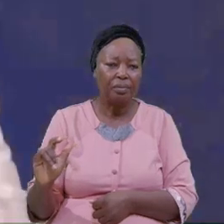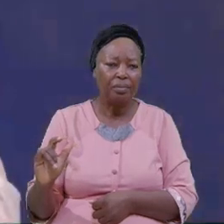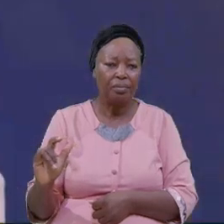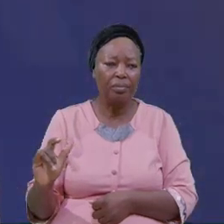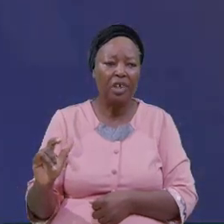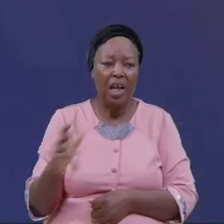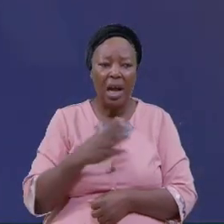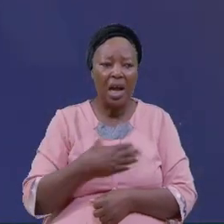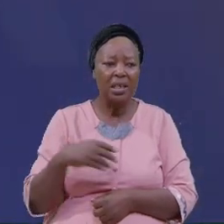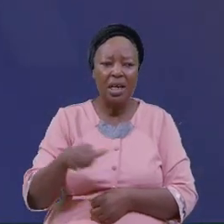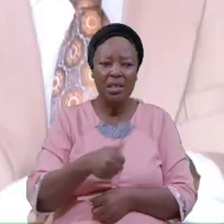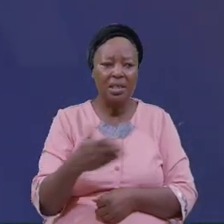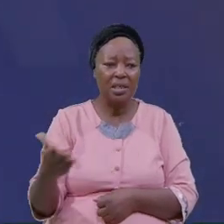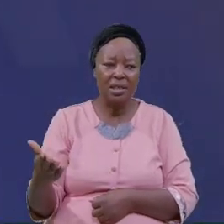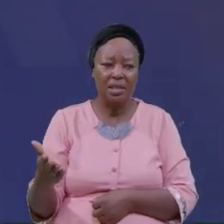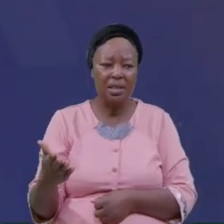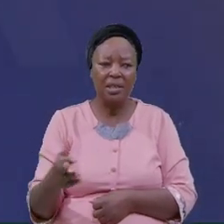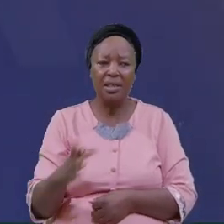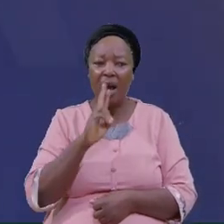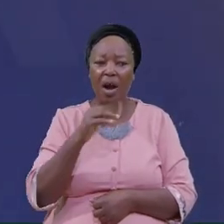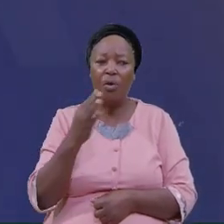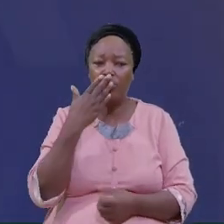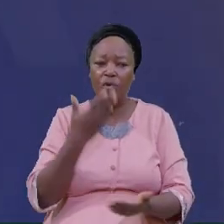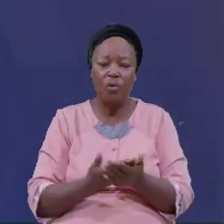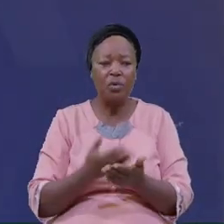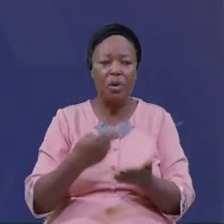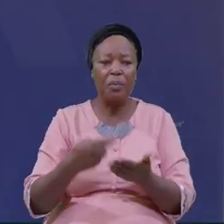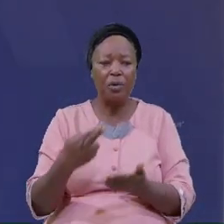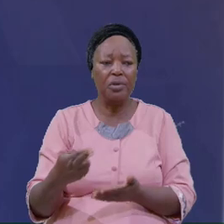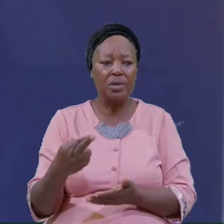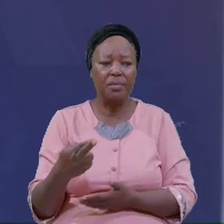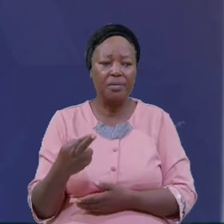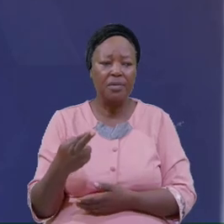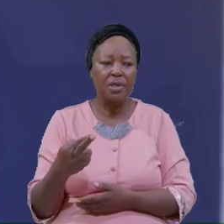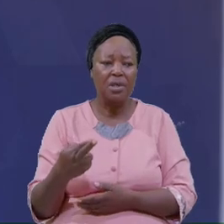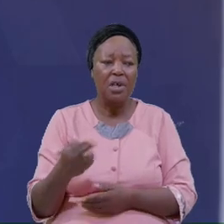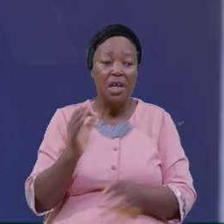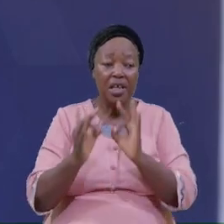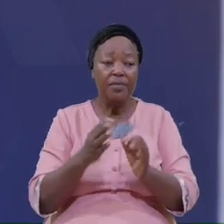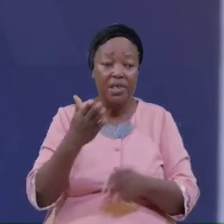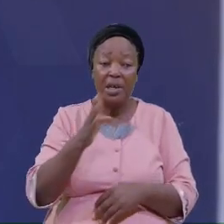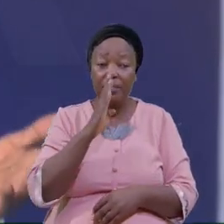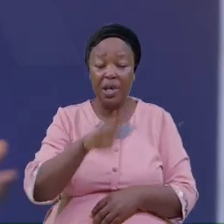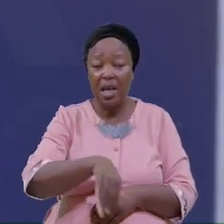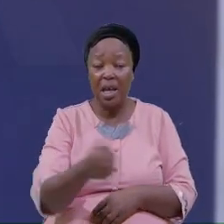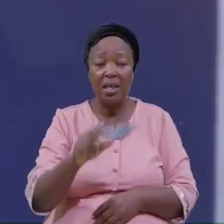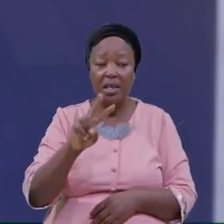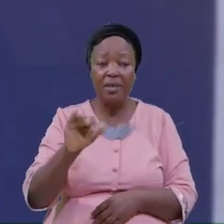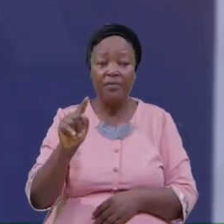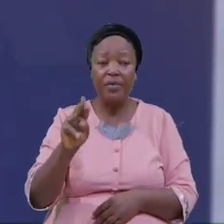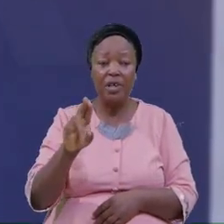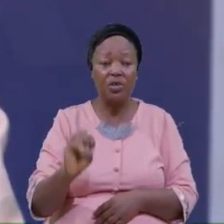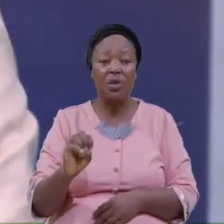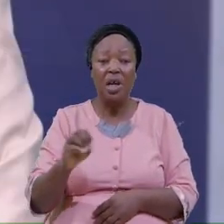whatsoever things of good report. Tout ce qui est vertueux. If there be any virtue, and if there be